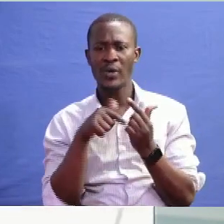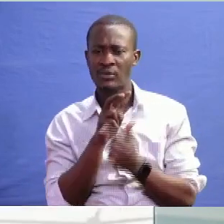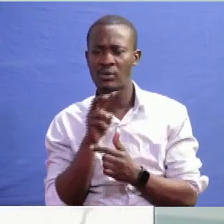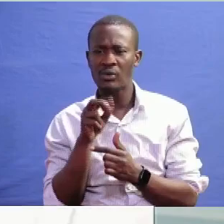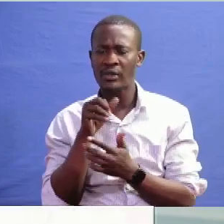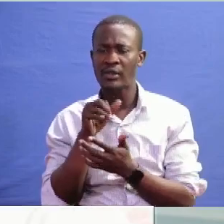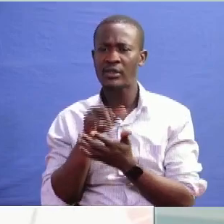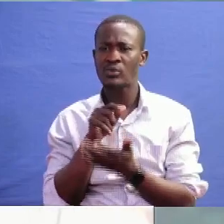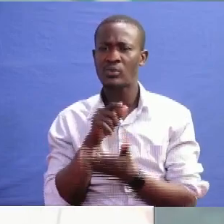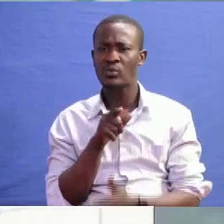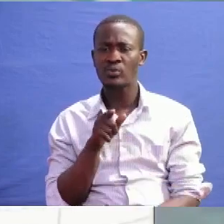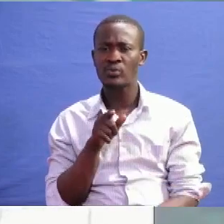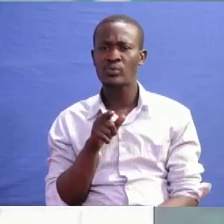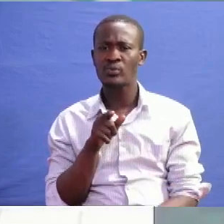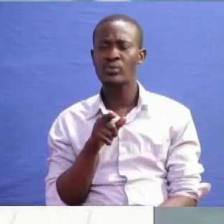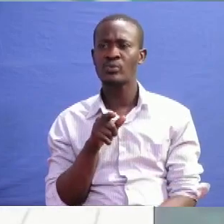into?